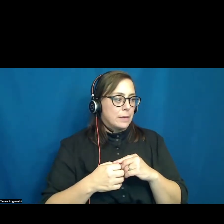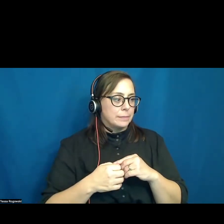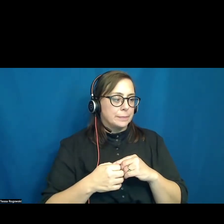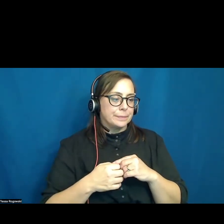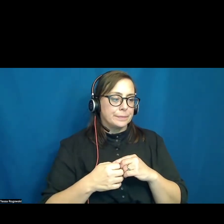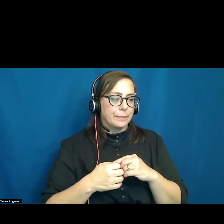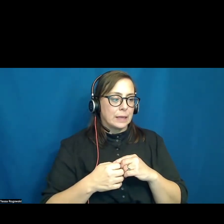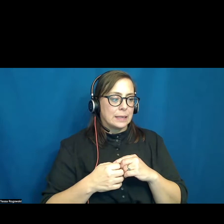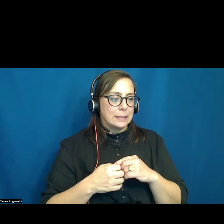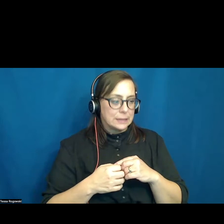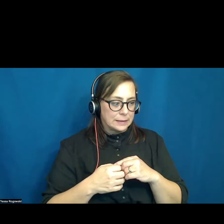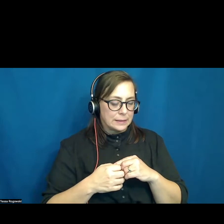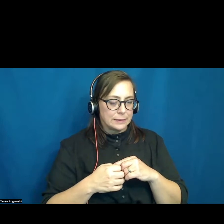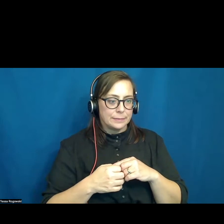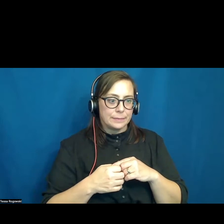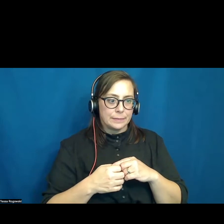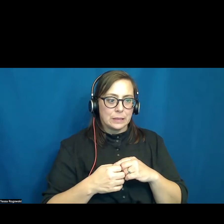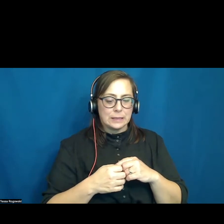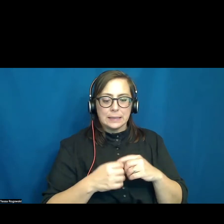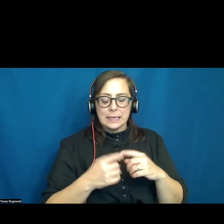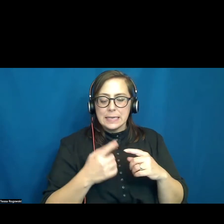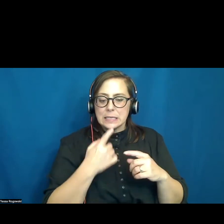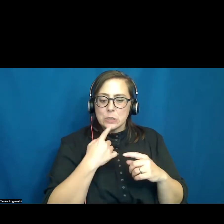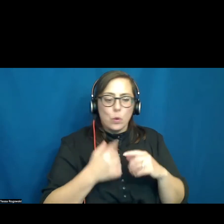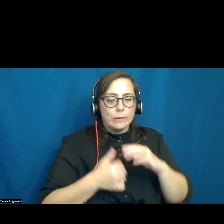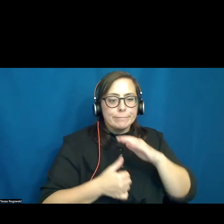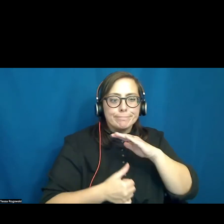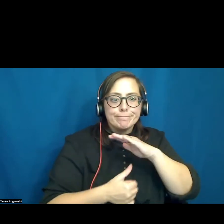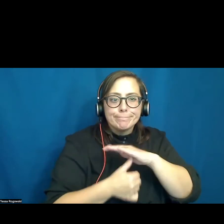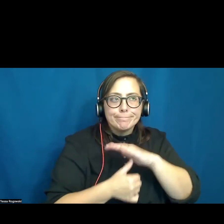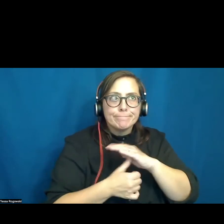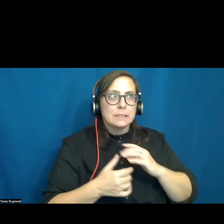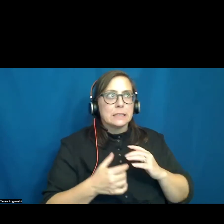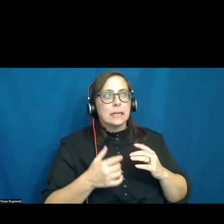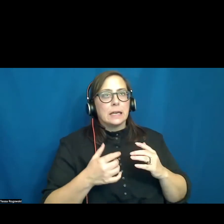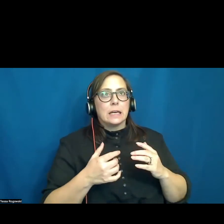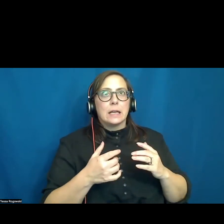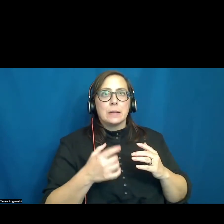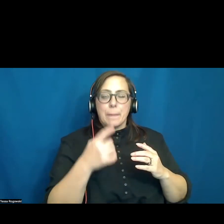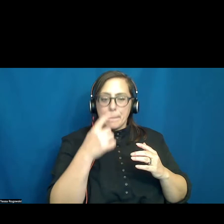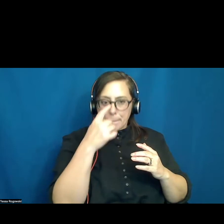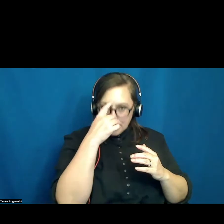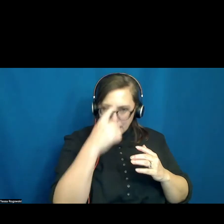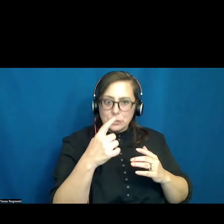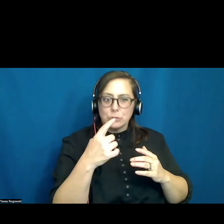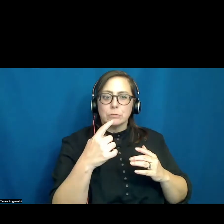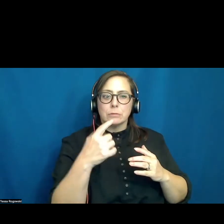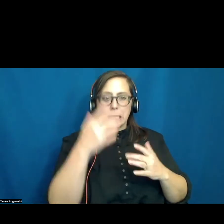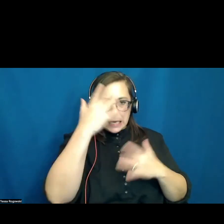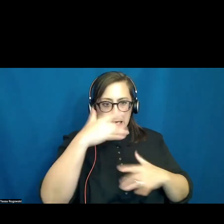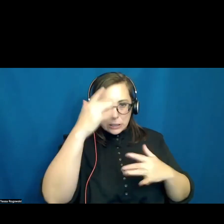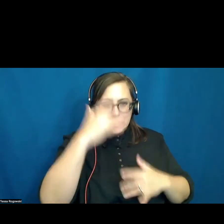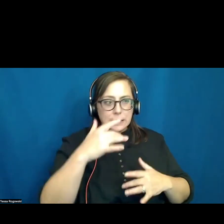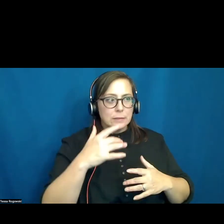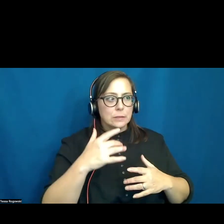like that mental illness is to be redeemed through art. And it's kind of, people